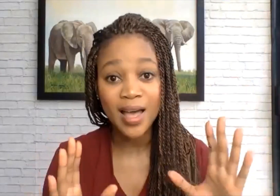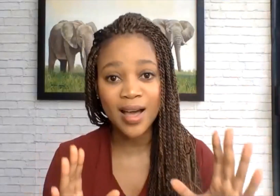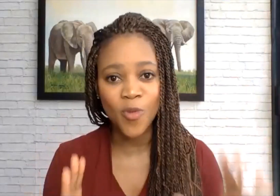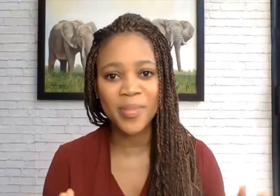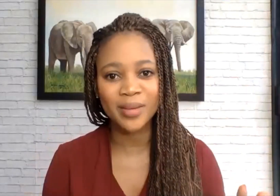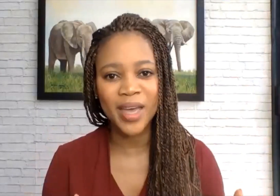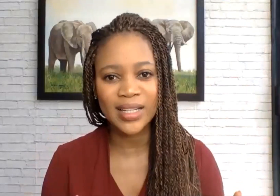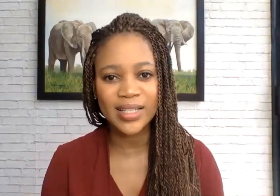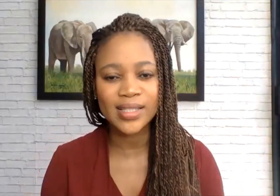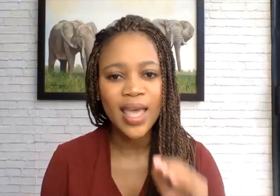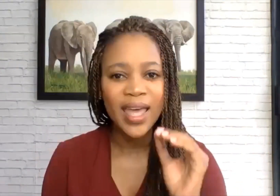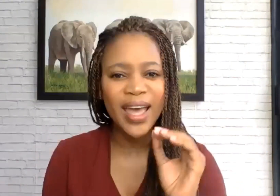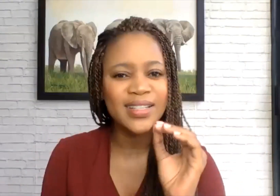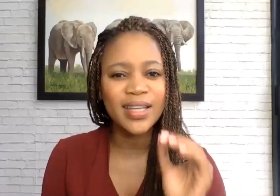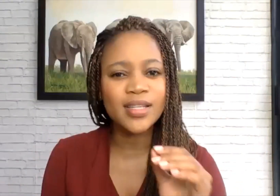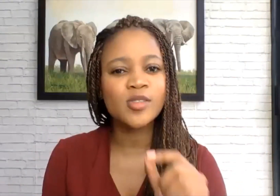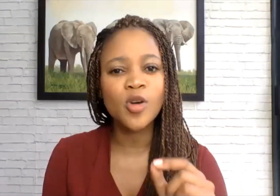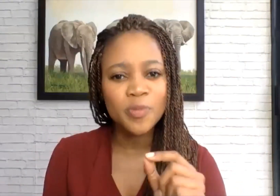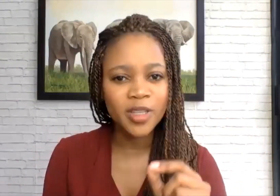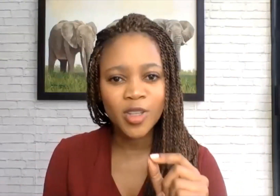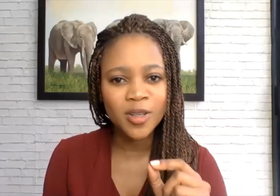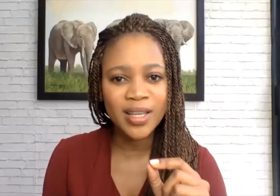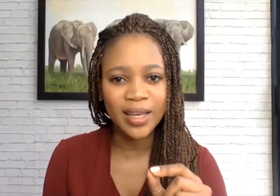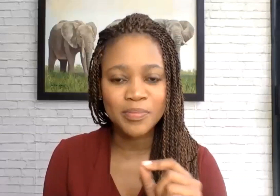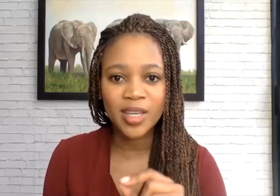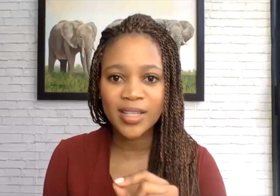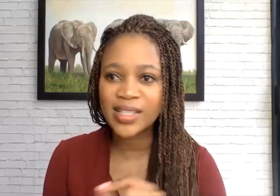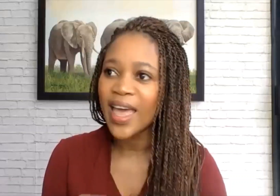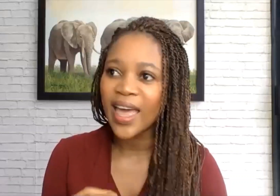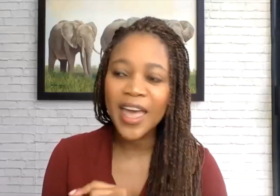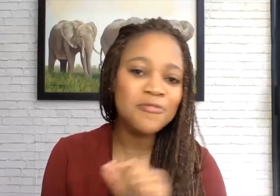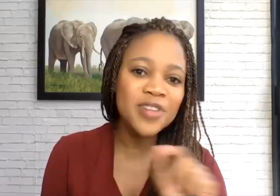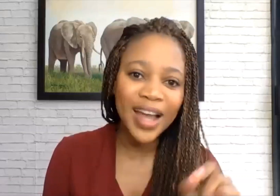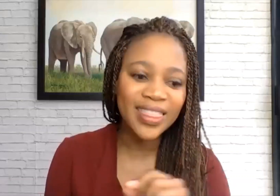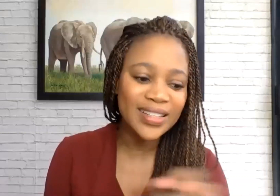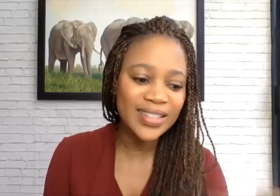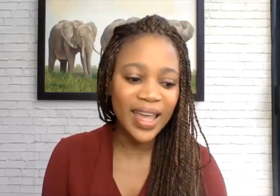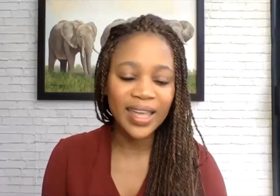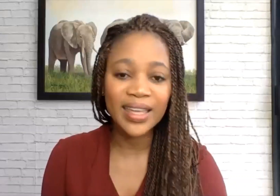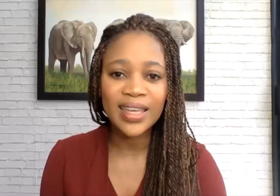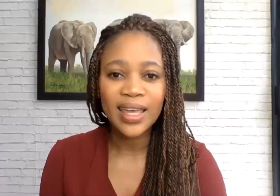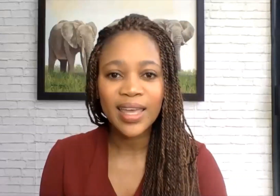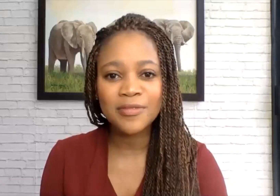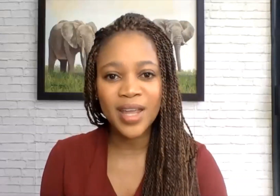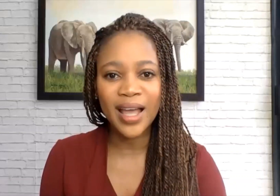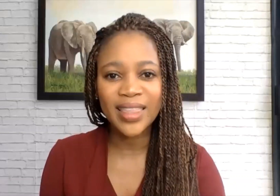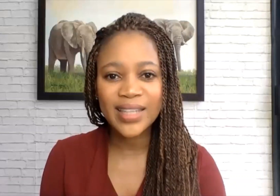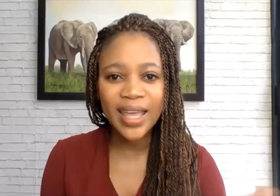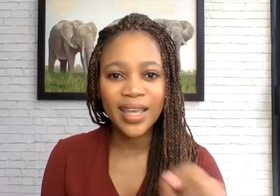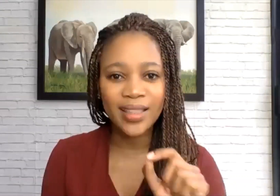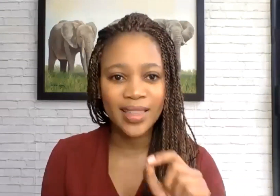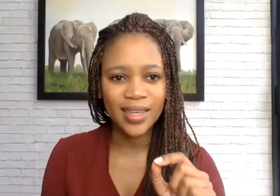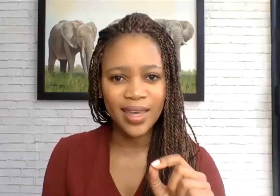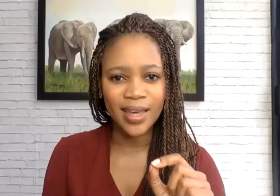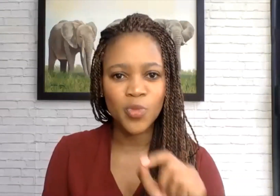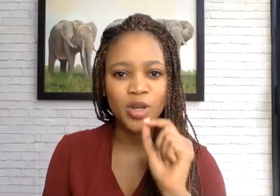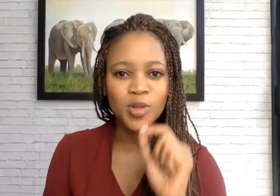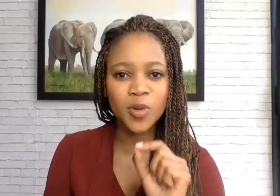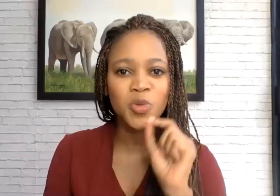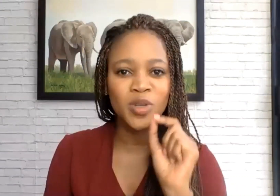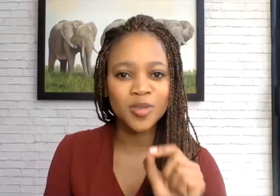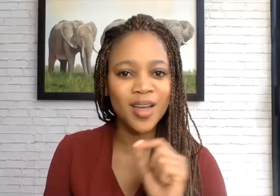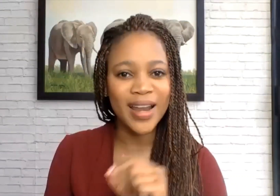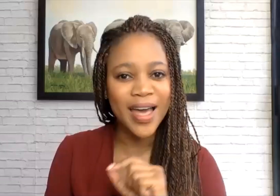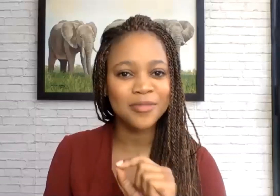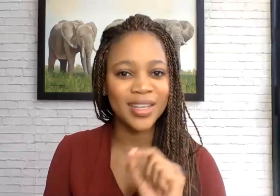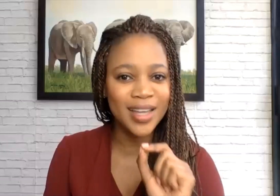of women panelists. And it is so peculiar because every other day in the year, we're